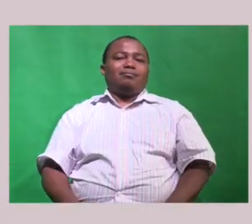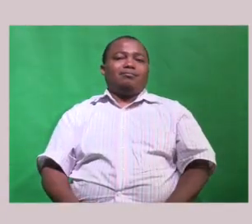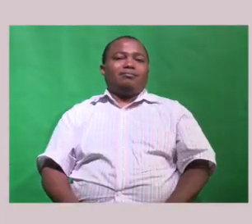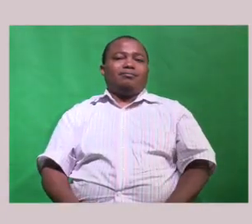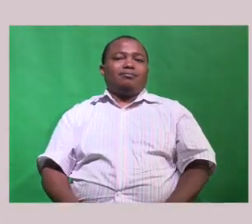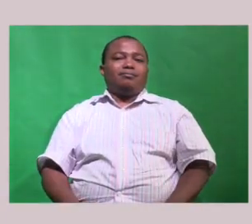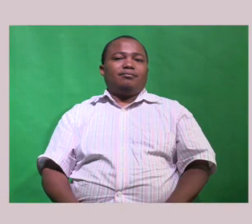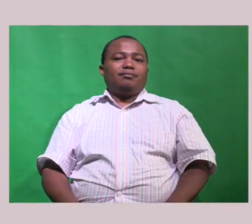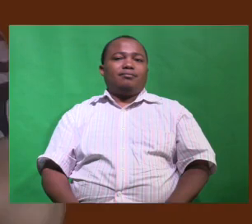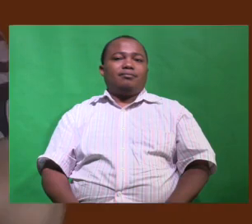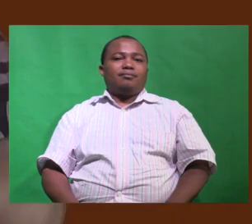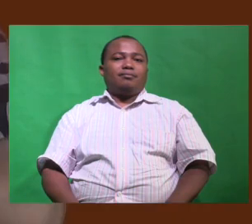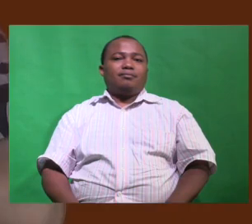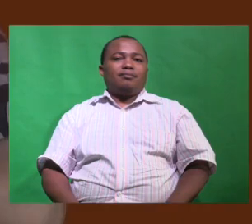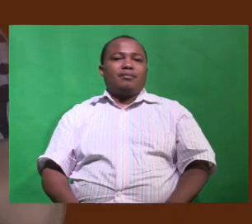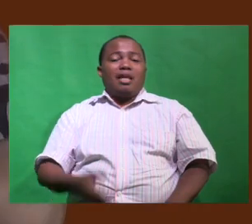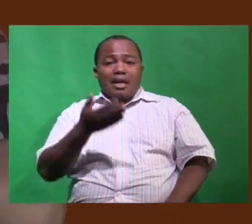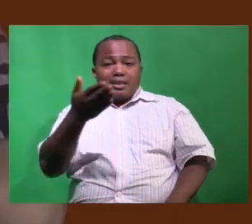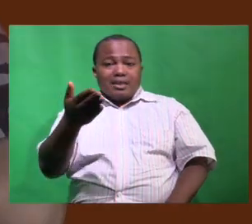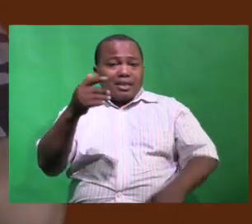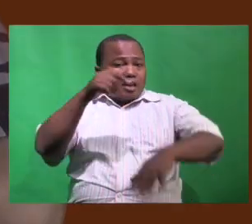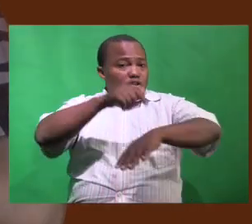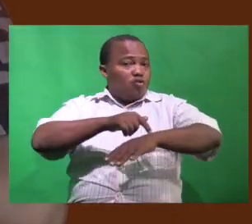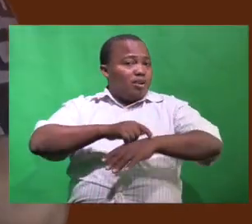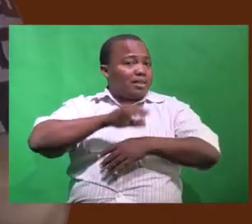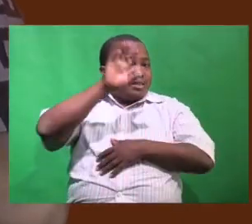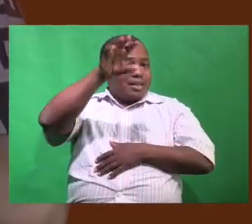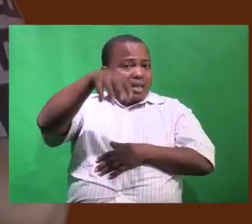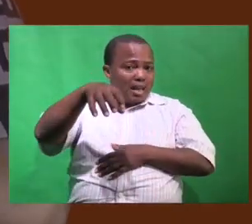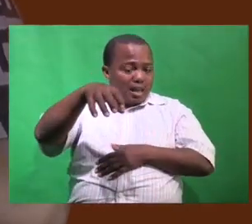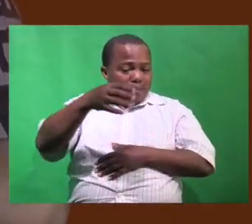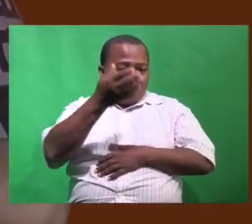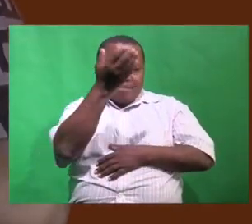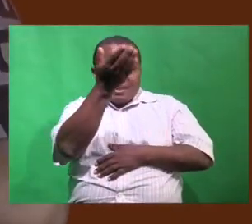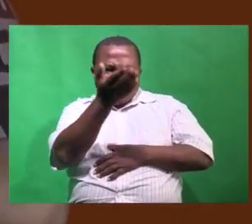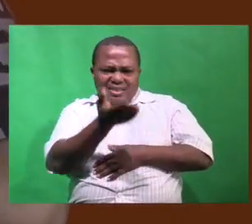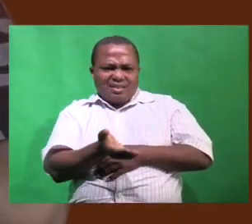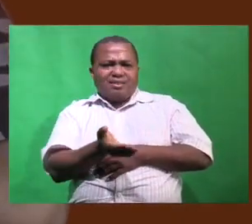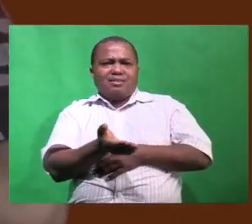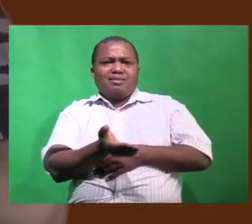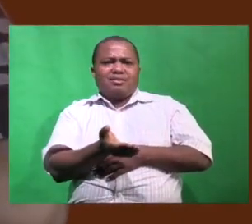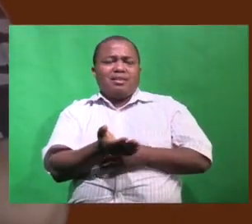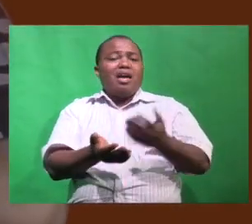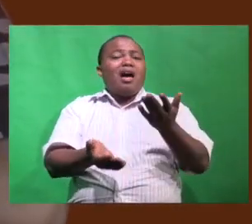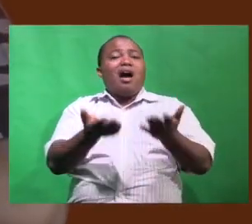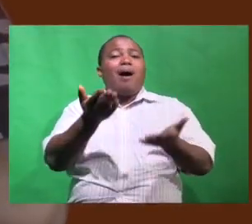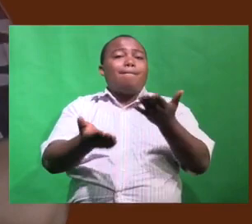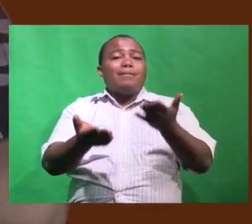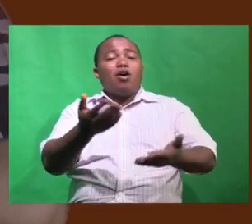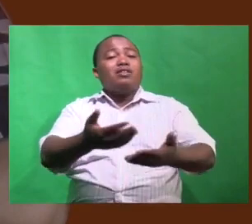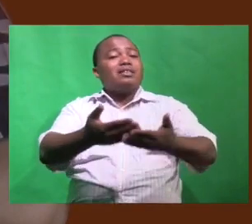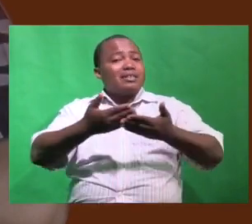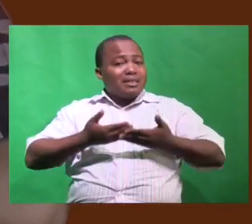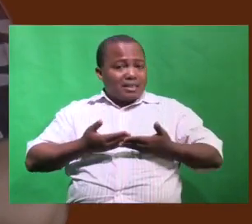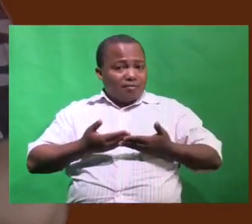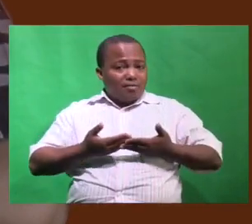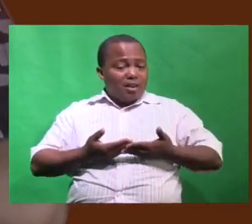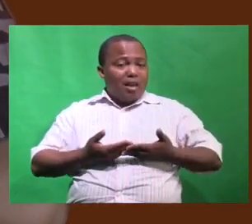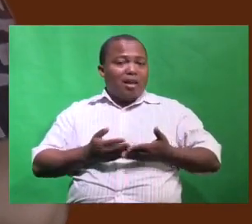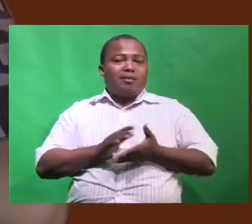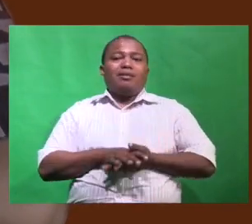The rates paid during the year. This is the amount received by the